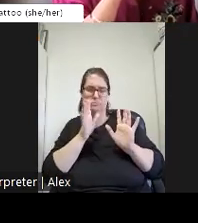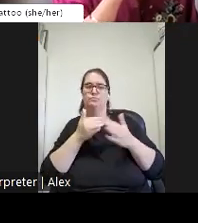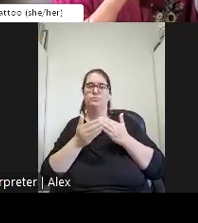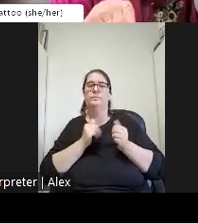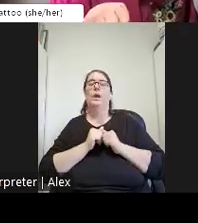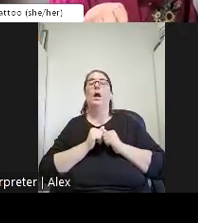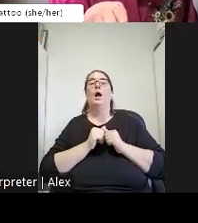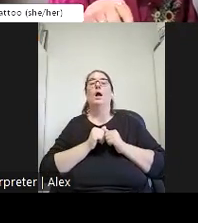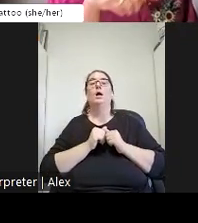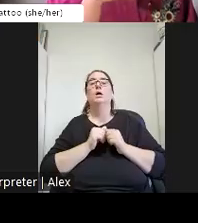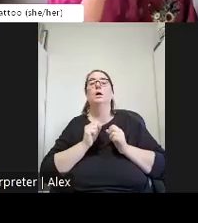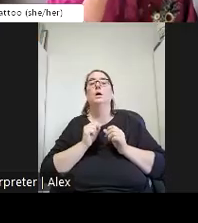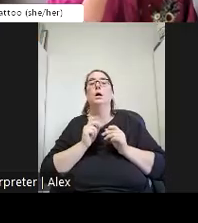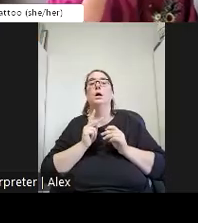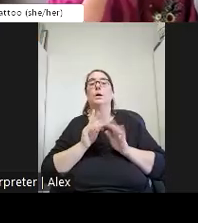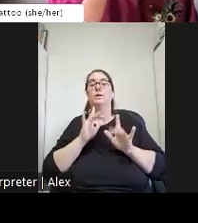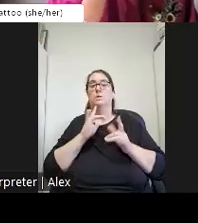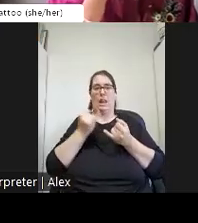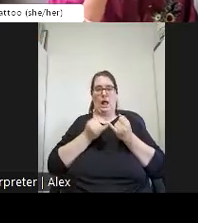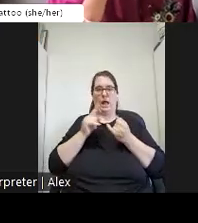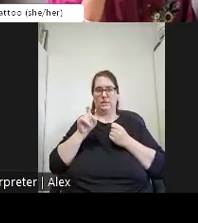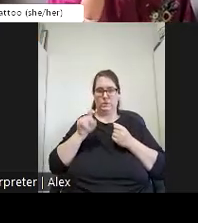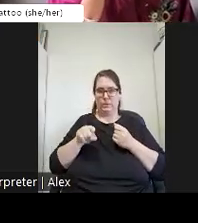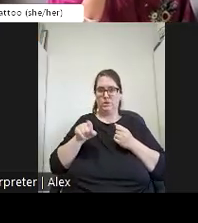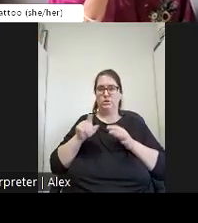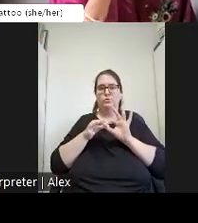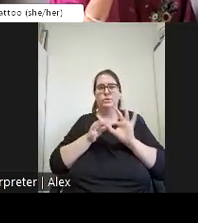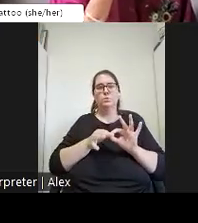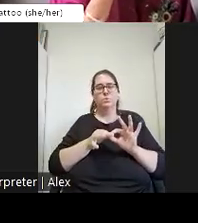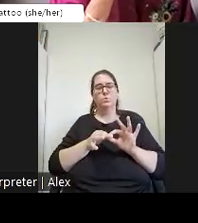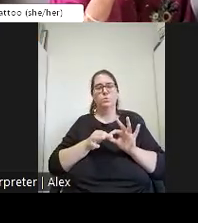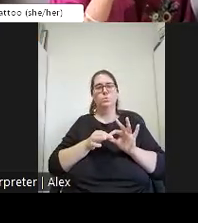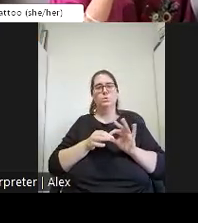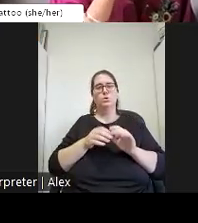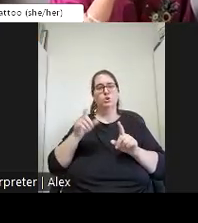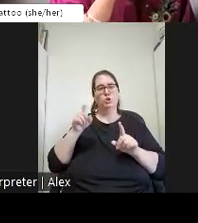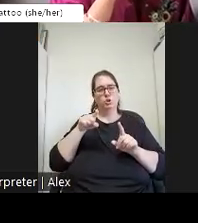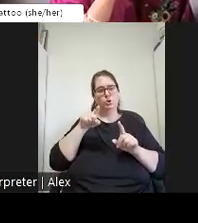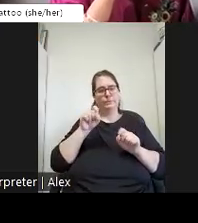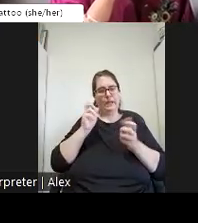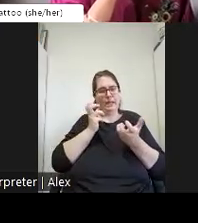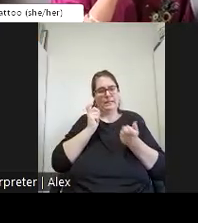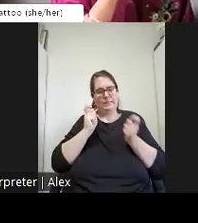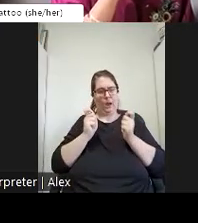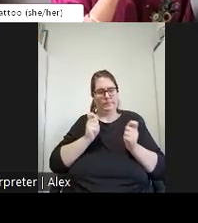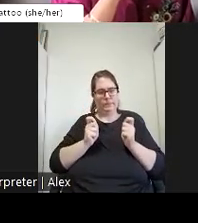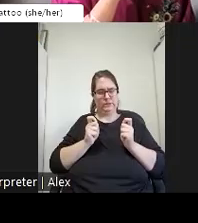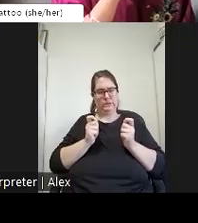So I will take this as our last question around, should you be adapting the tool?